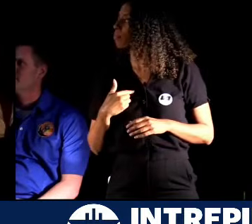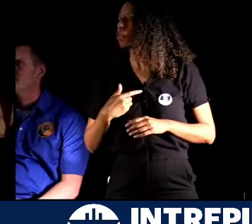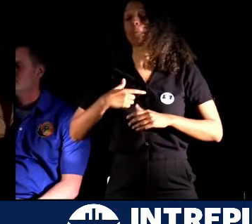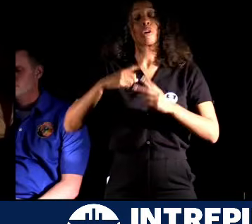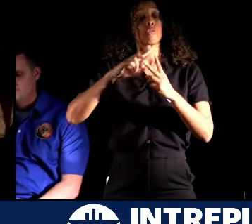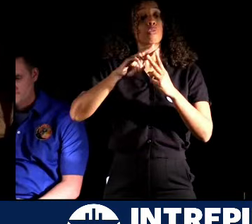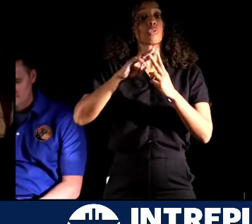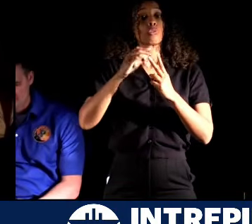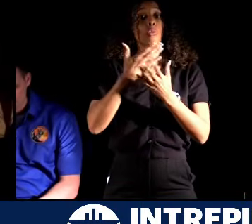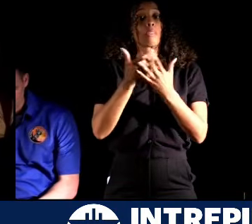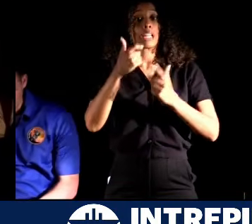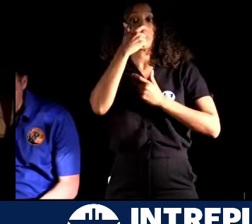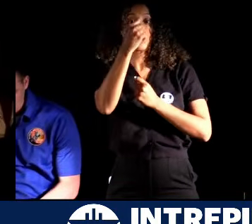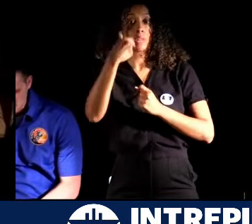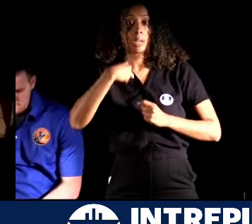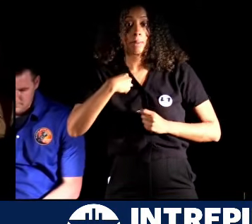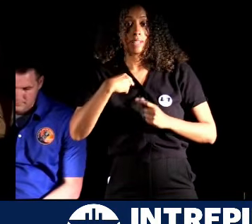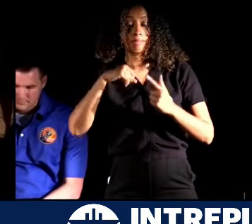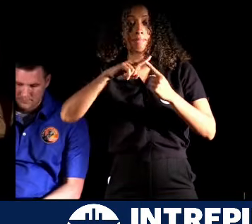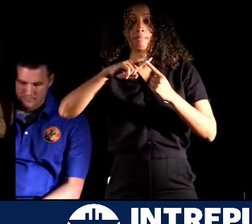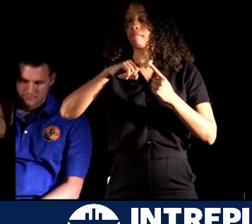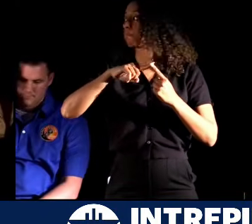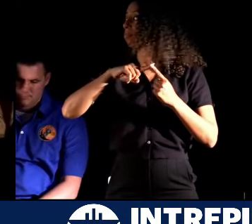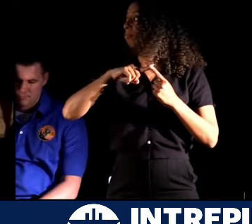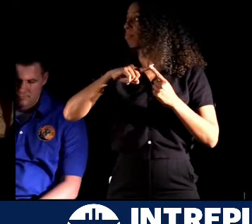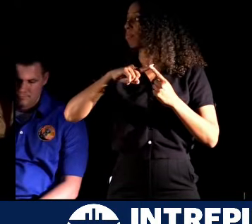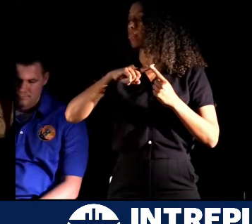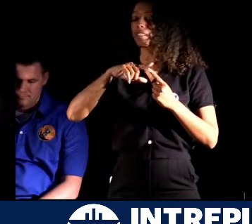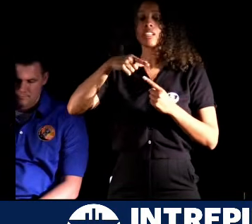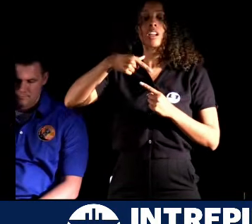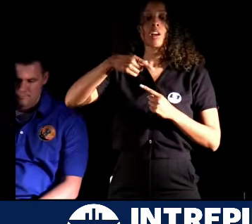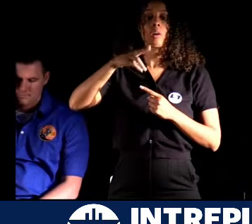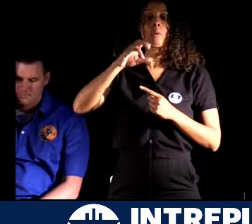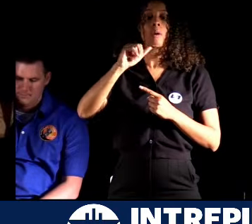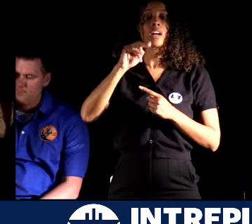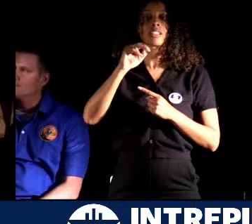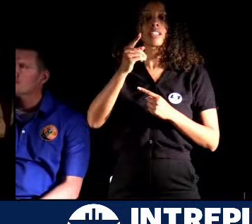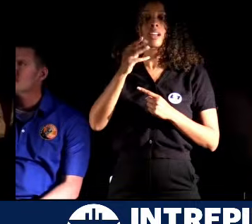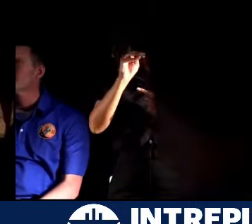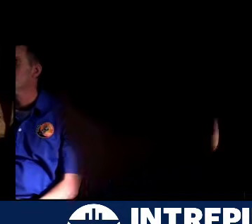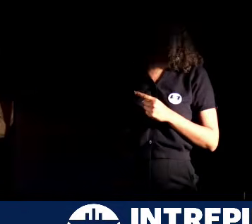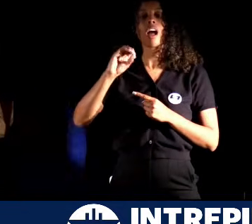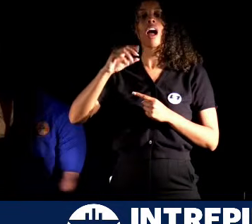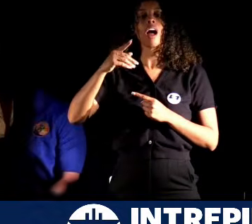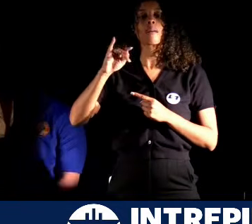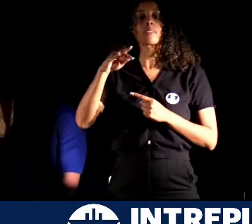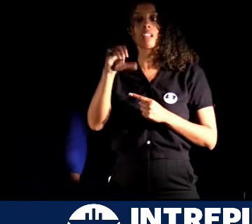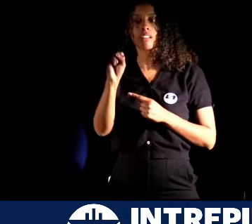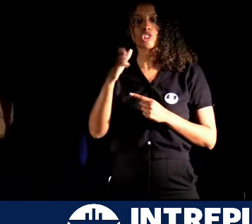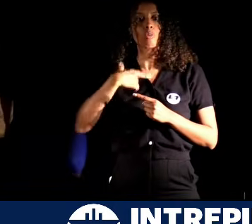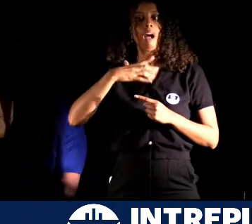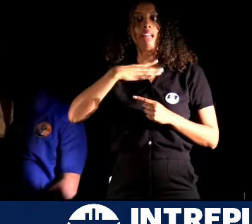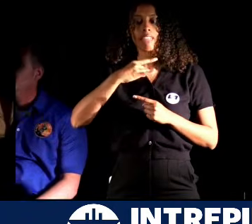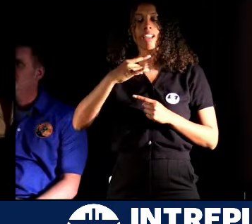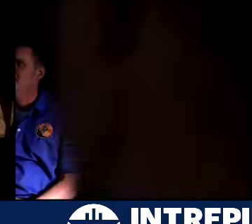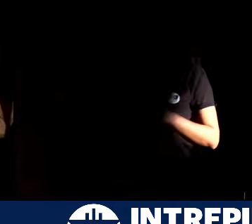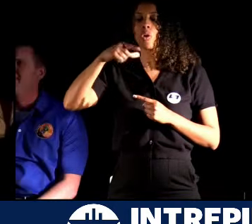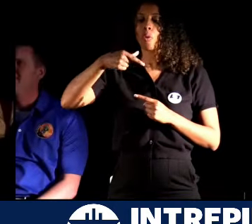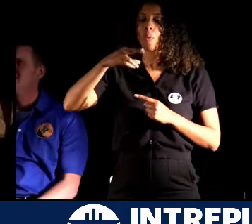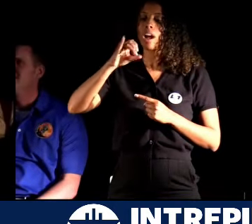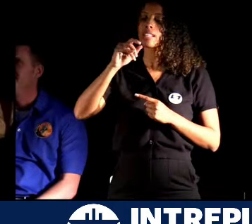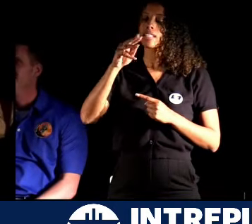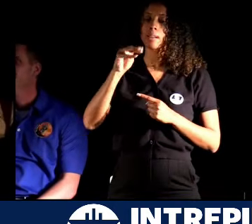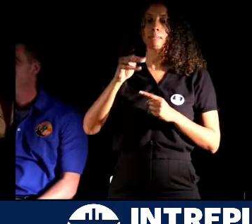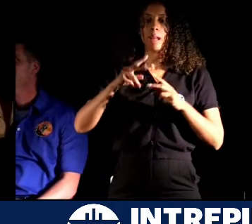two things, is quantum optics, because I like quantum mechanics so much, and I liked optics too,